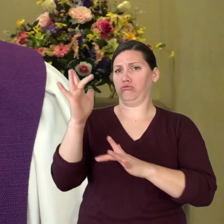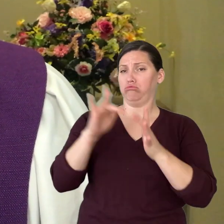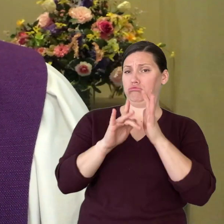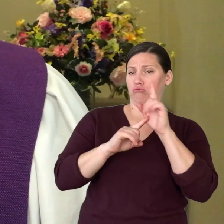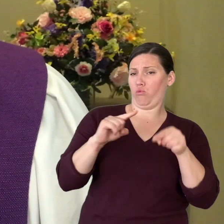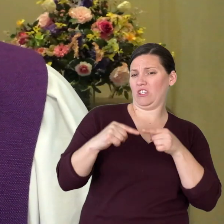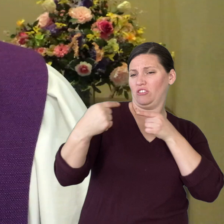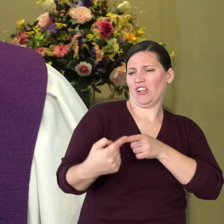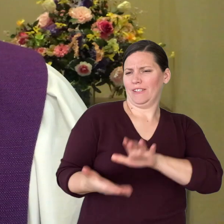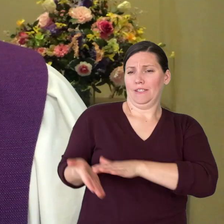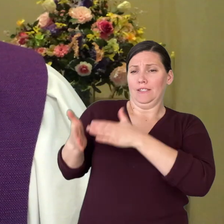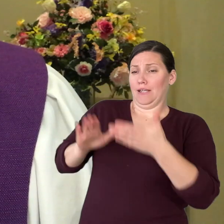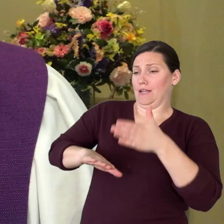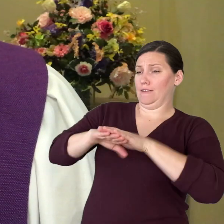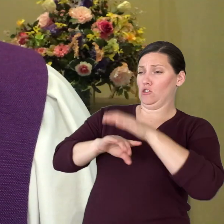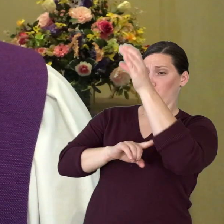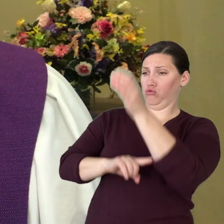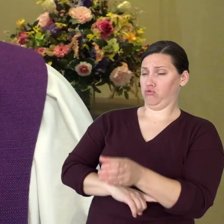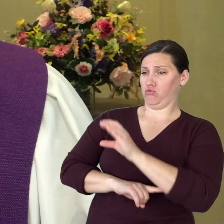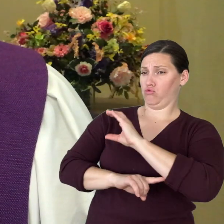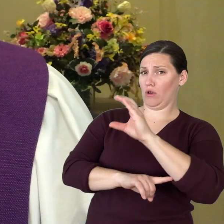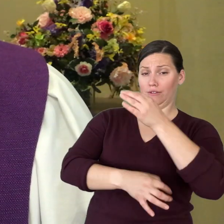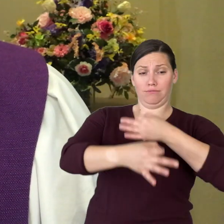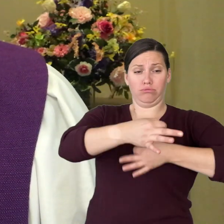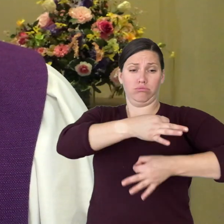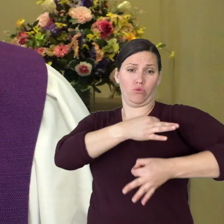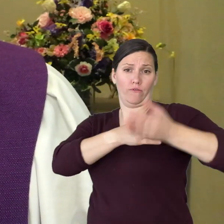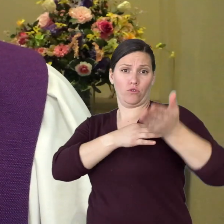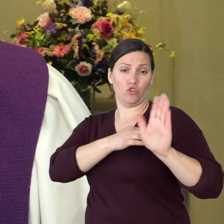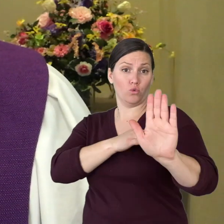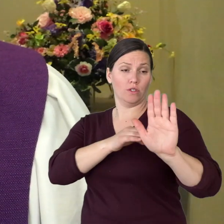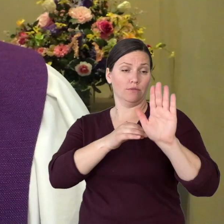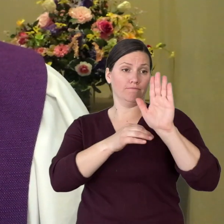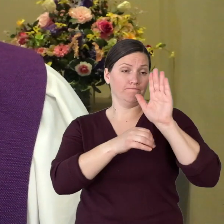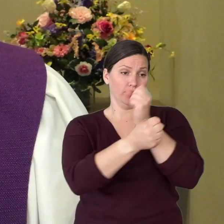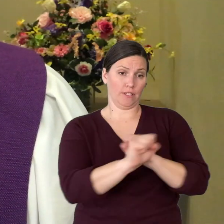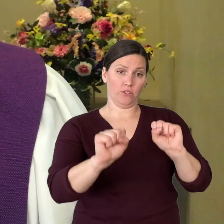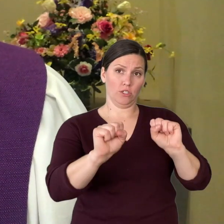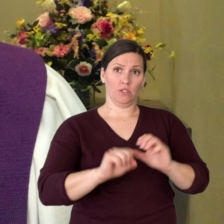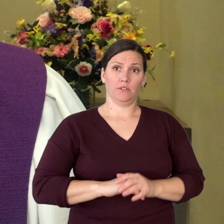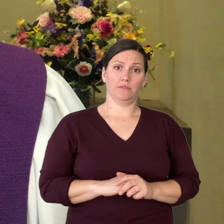when he suffered and died on the cross for you and for your salvation.